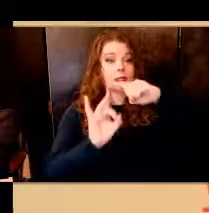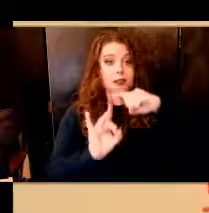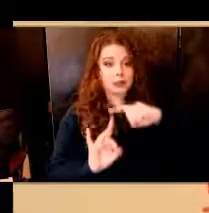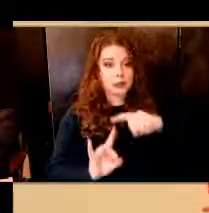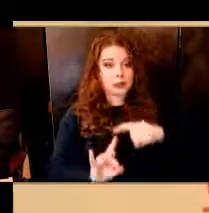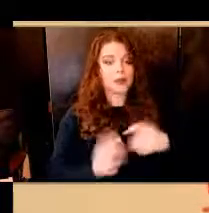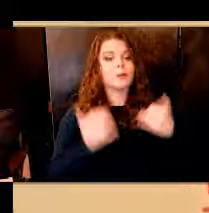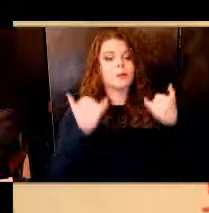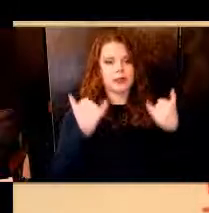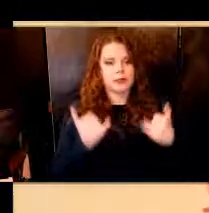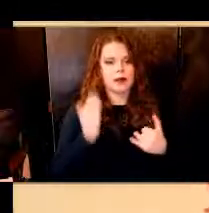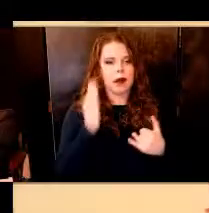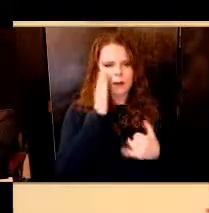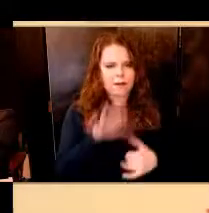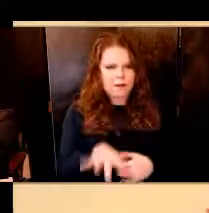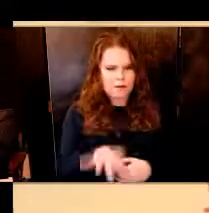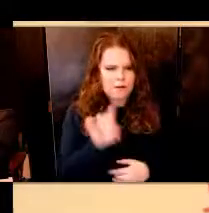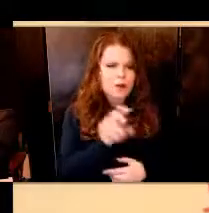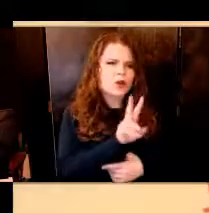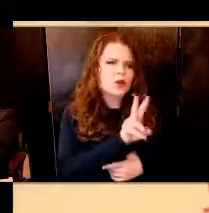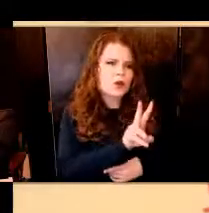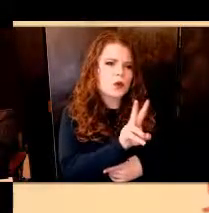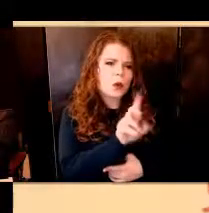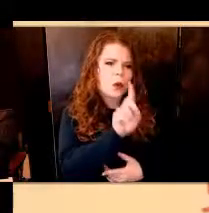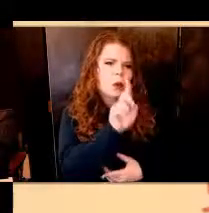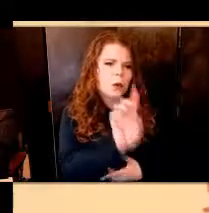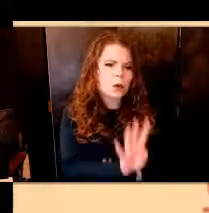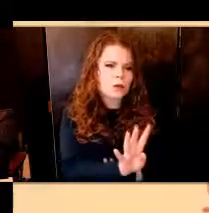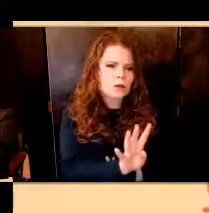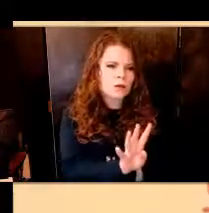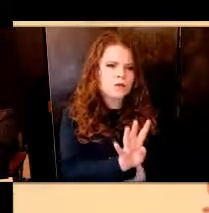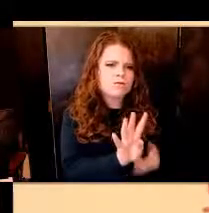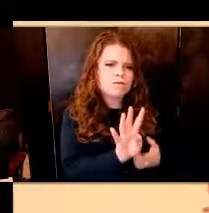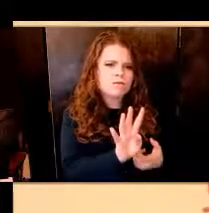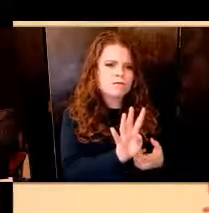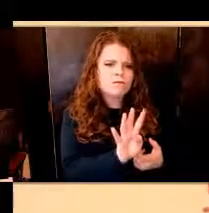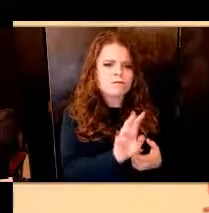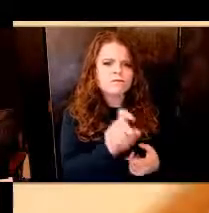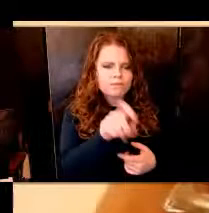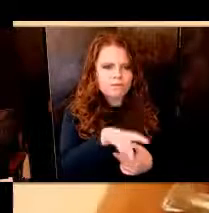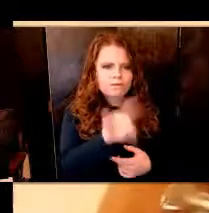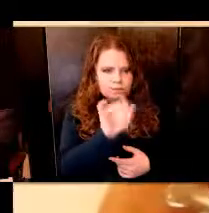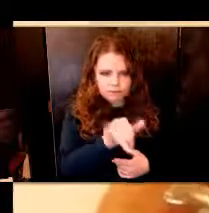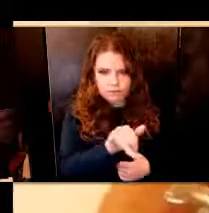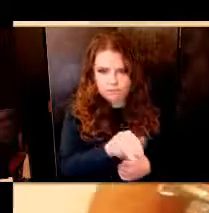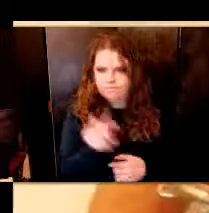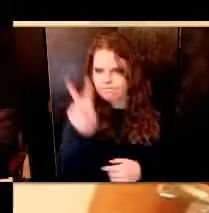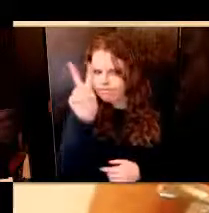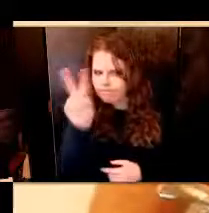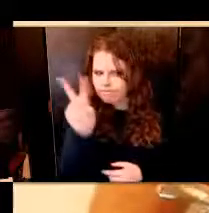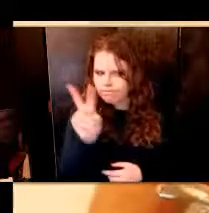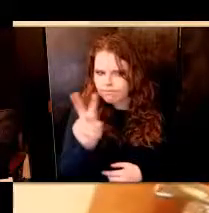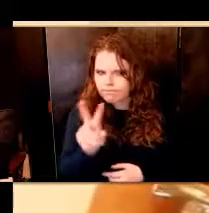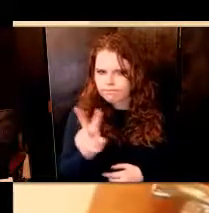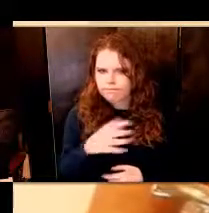now I can go back and I'm looking for this 2 1/4, this original fraction number. So as I'm kind of scrolling